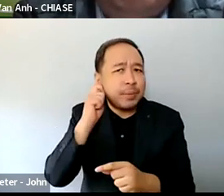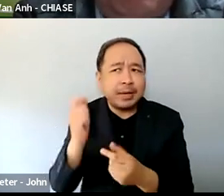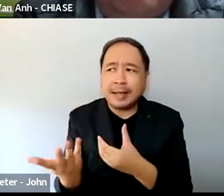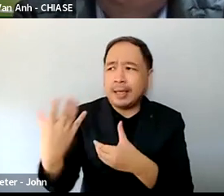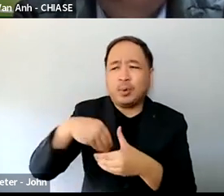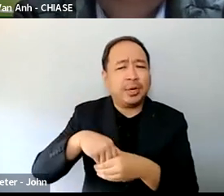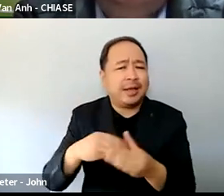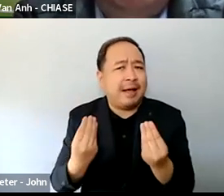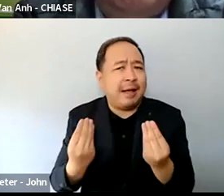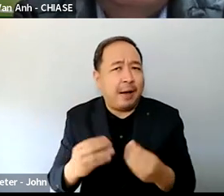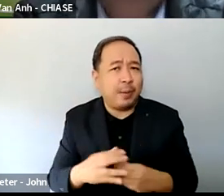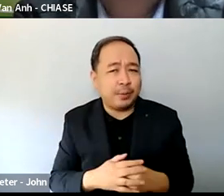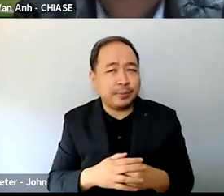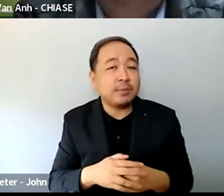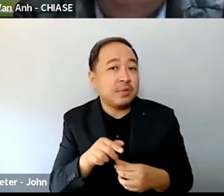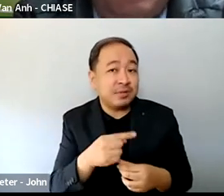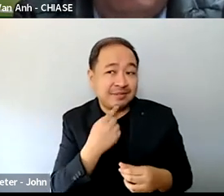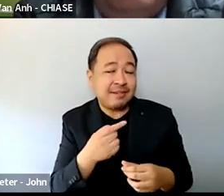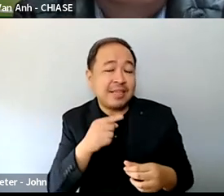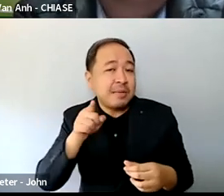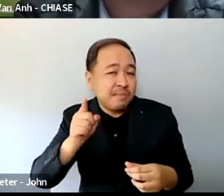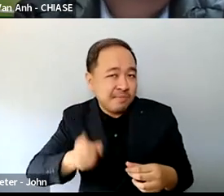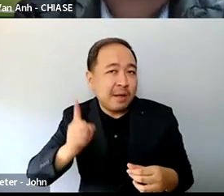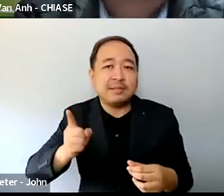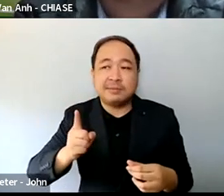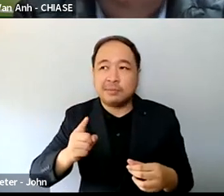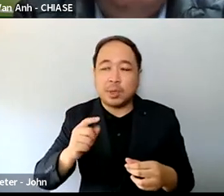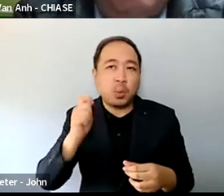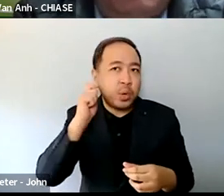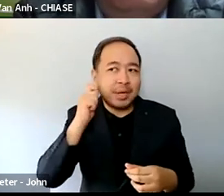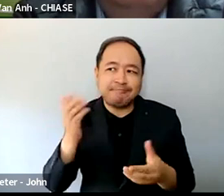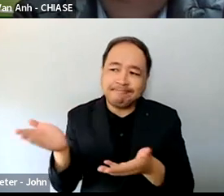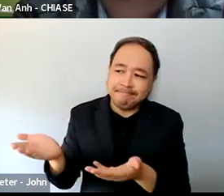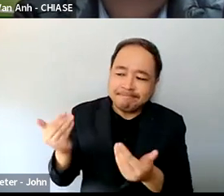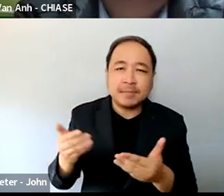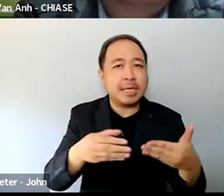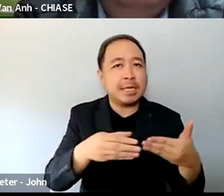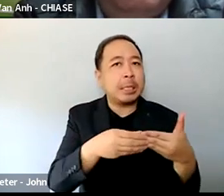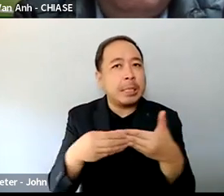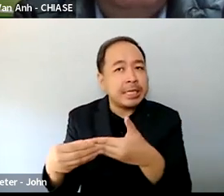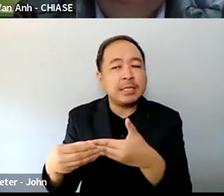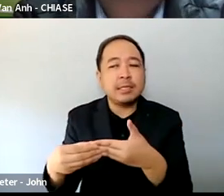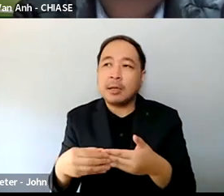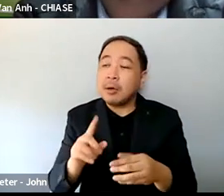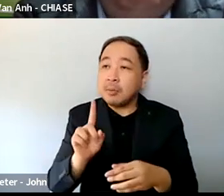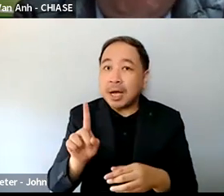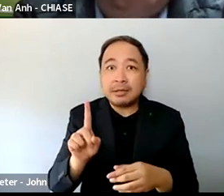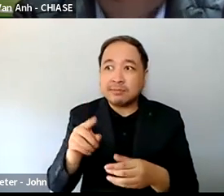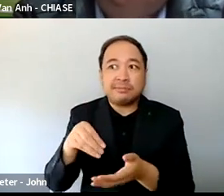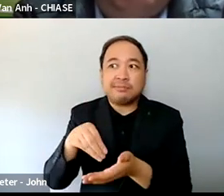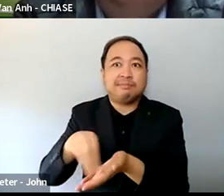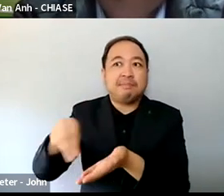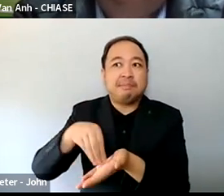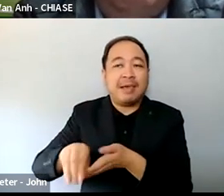need the leadership, we need their participation, but we have also heard this the unpaid work, and it is also increasing. So how to